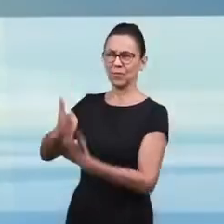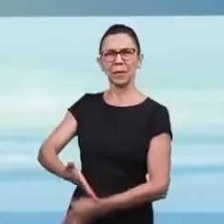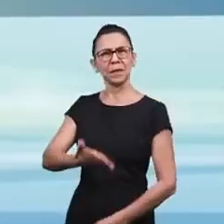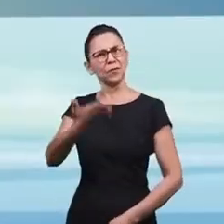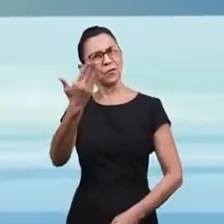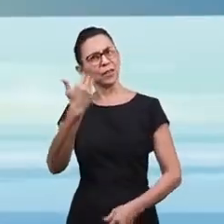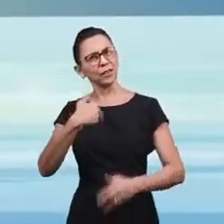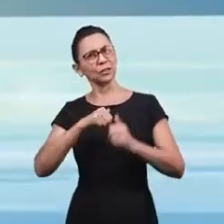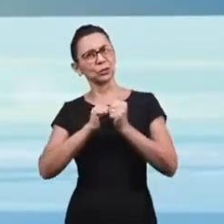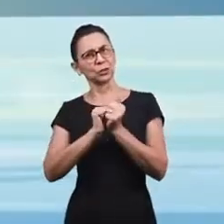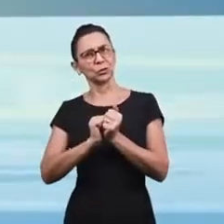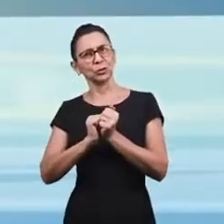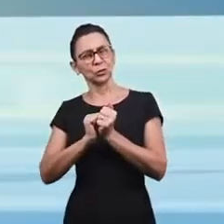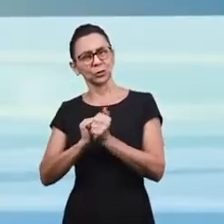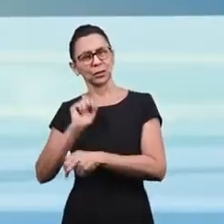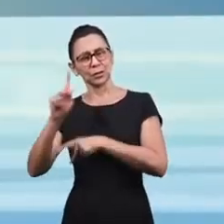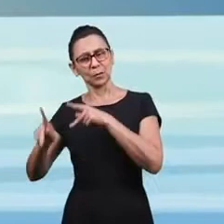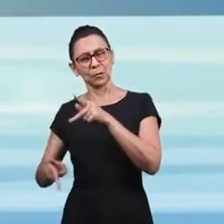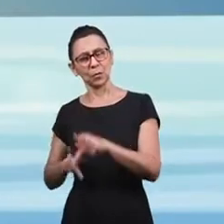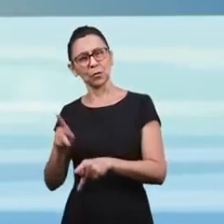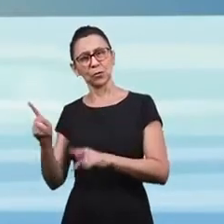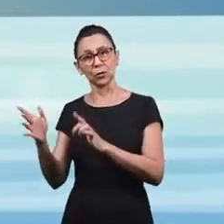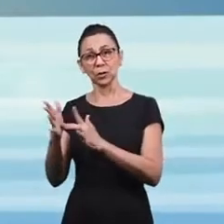Come to the middle, Jesus is here.